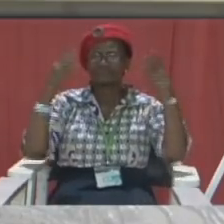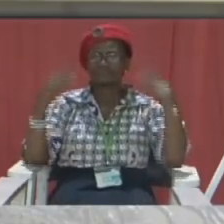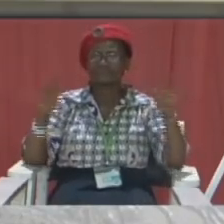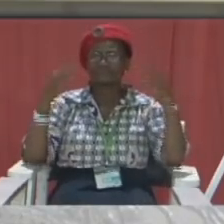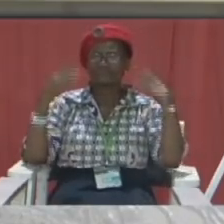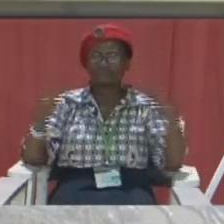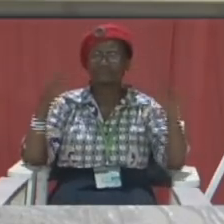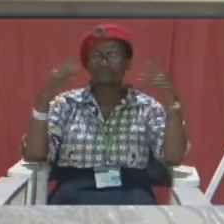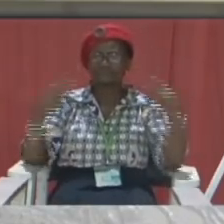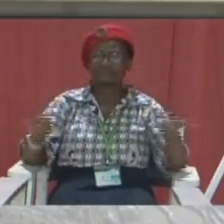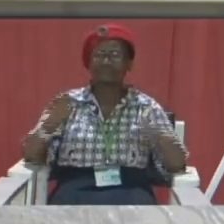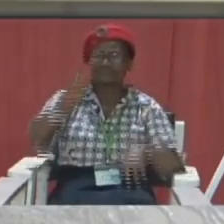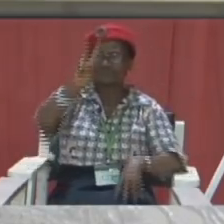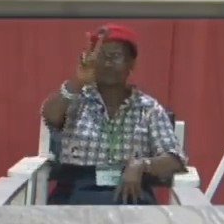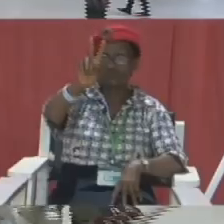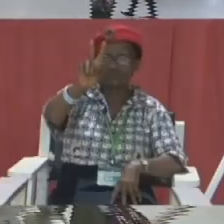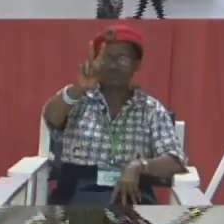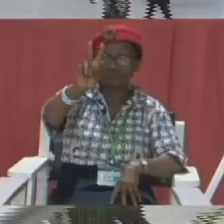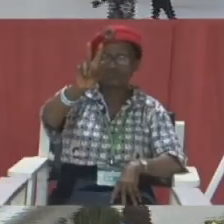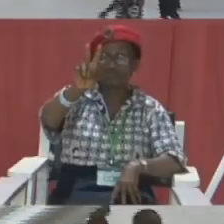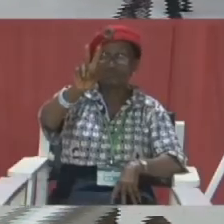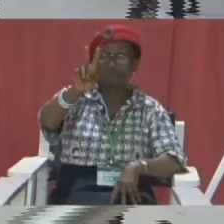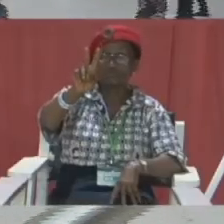2. Eji.